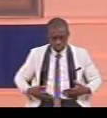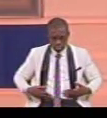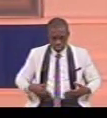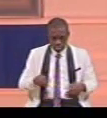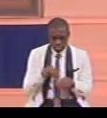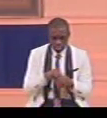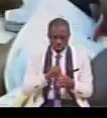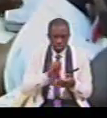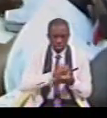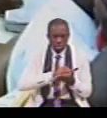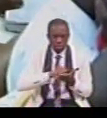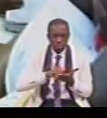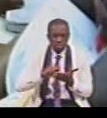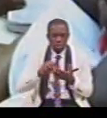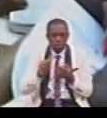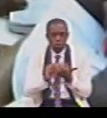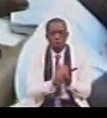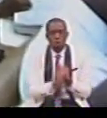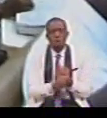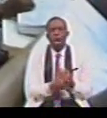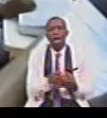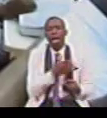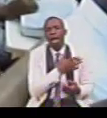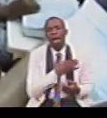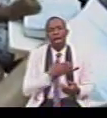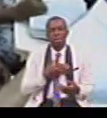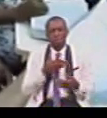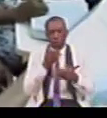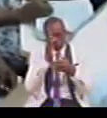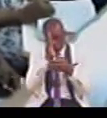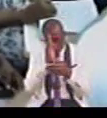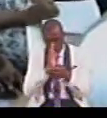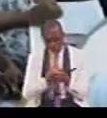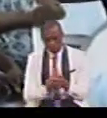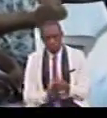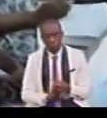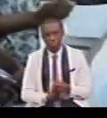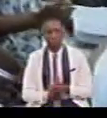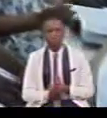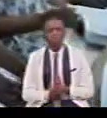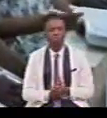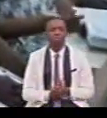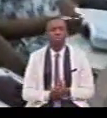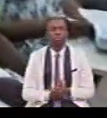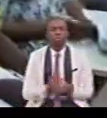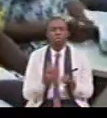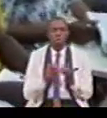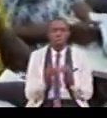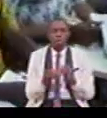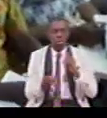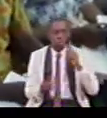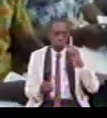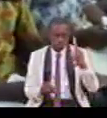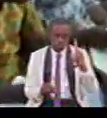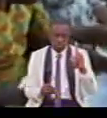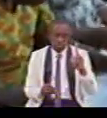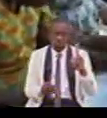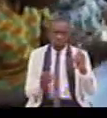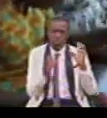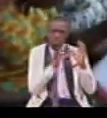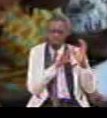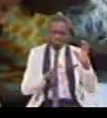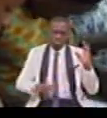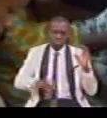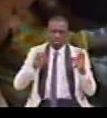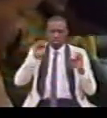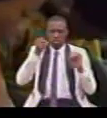tell me now sanctification and honor number one is prayer for